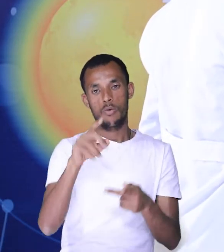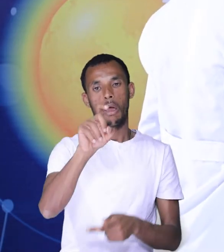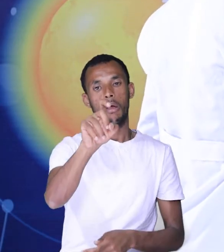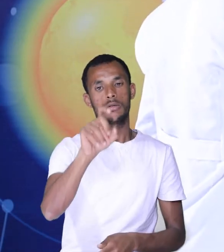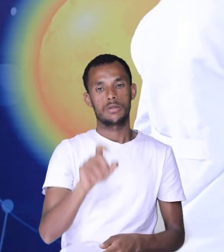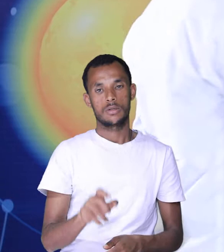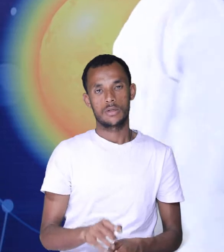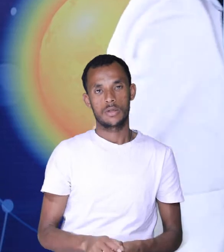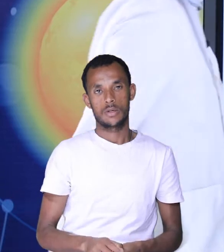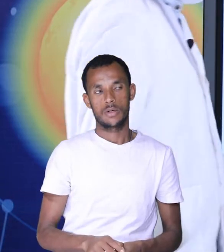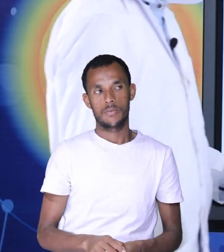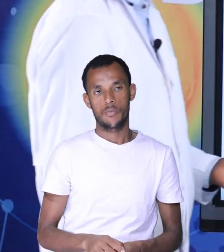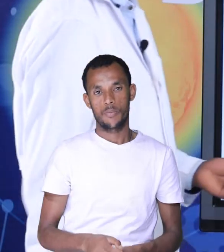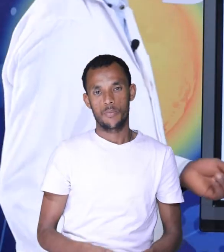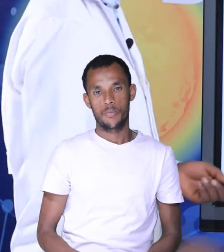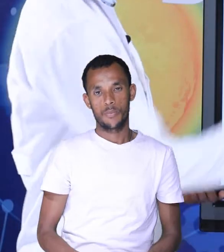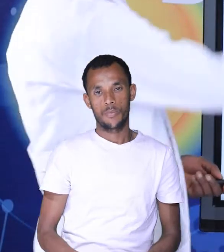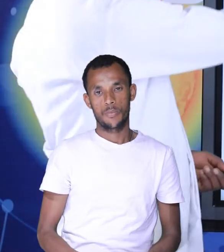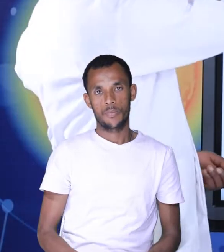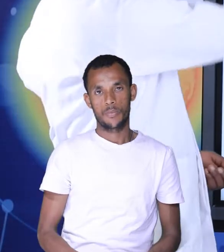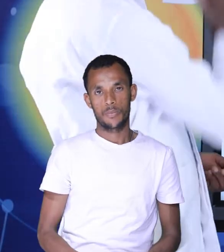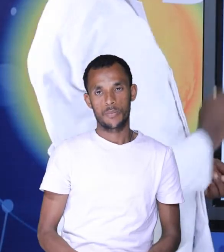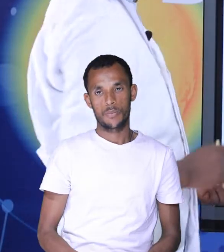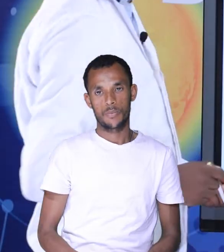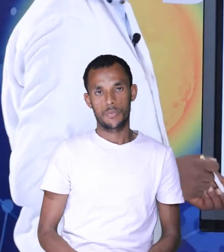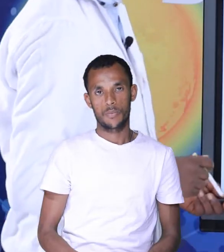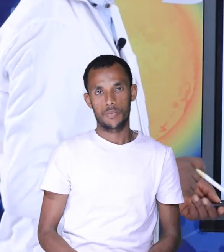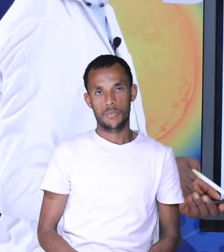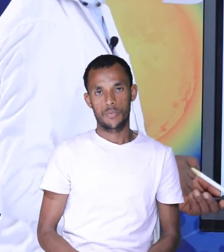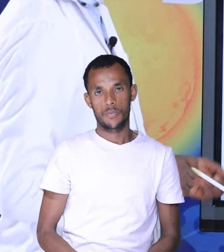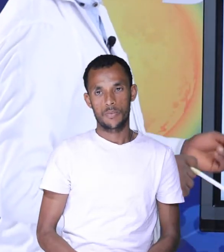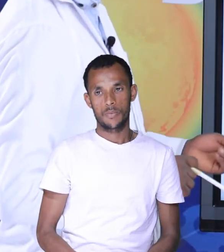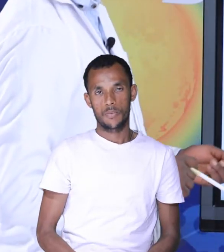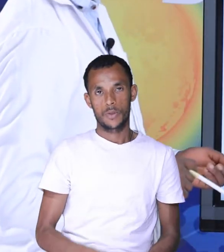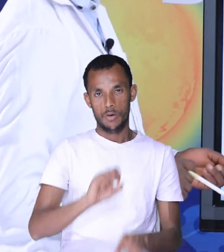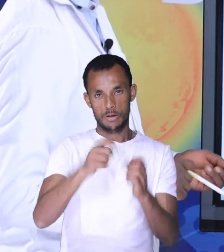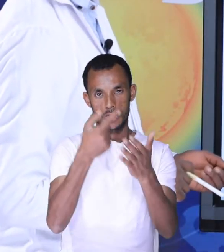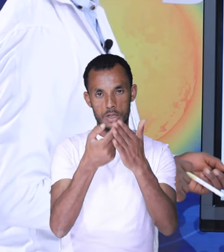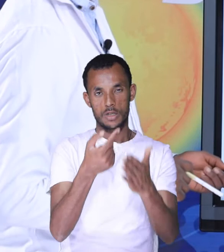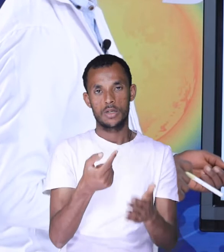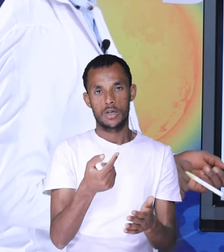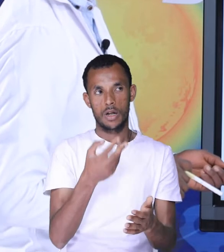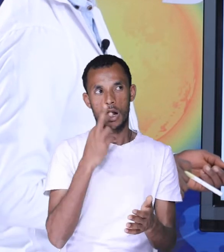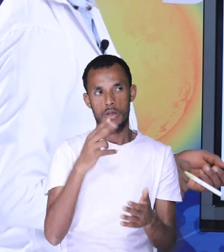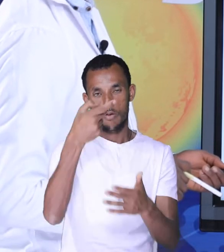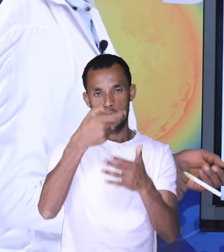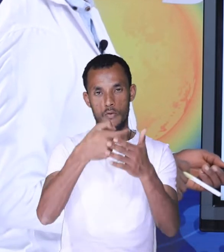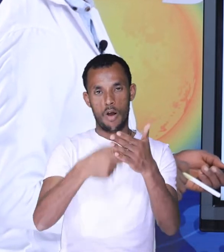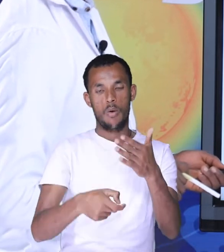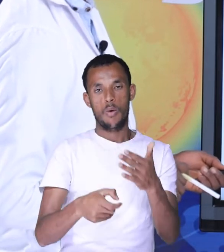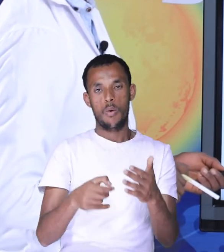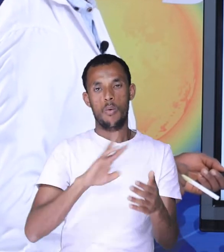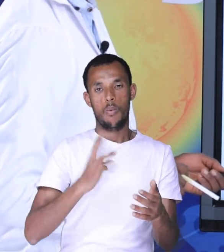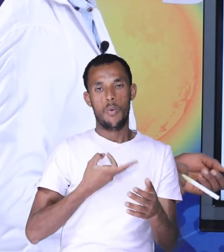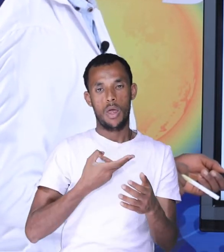here, So these are the values that